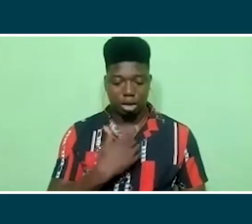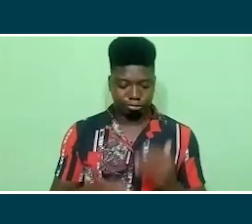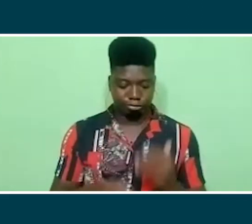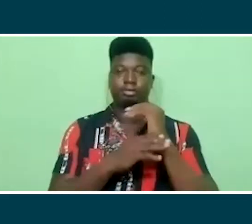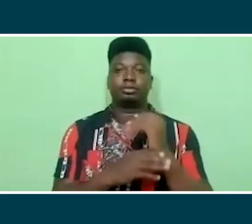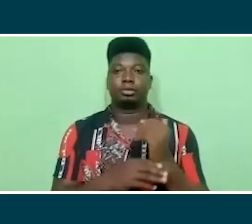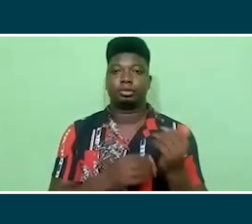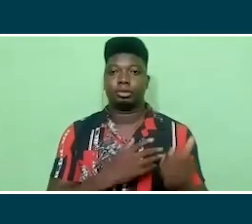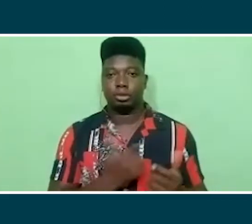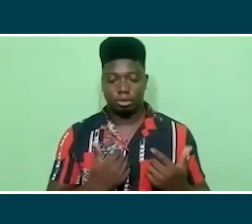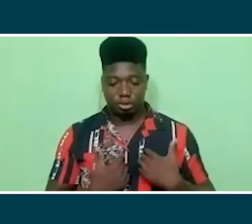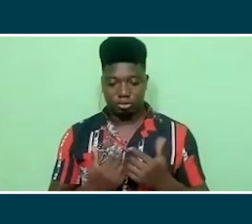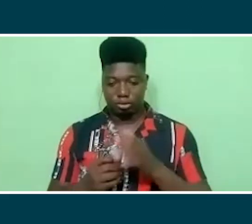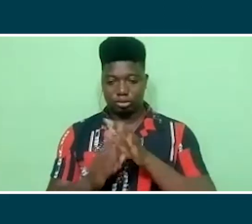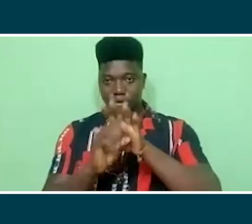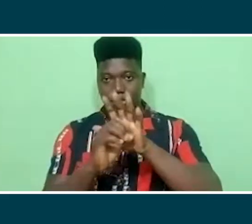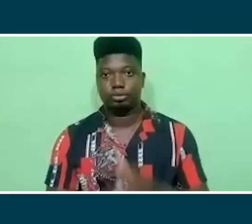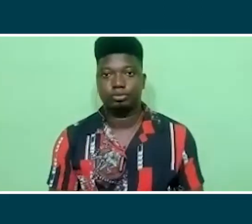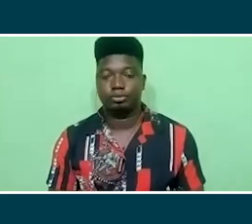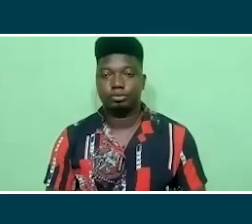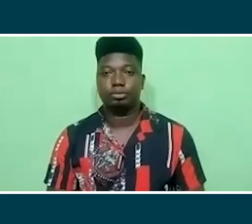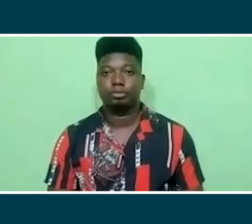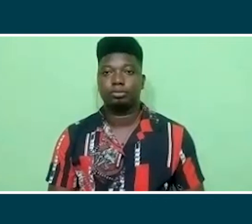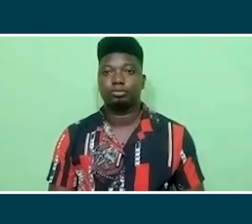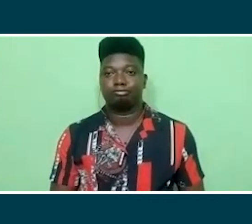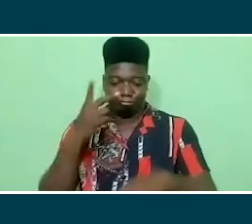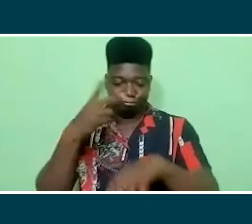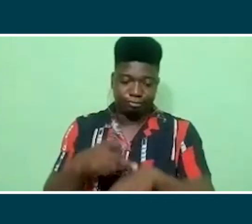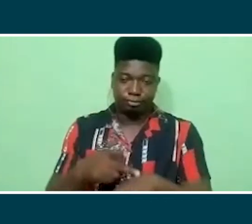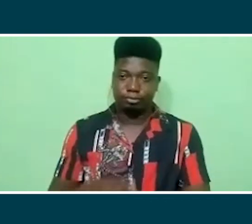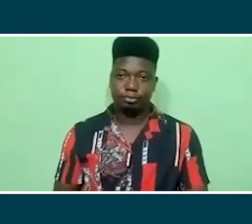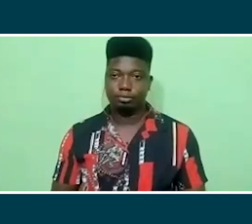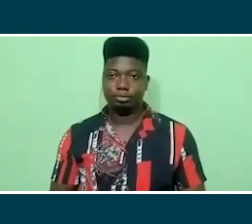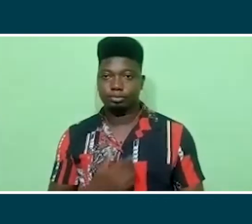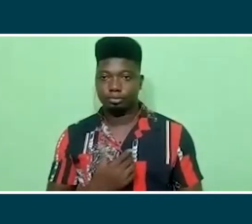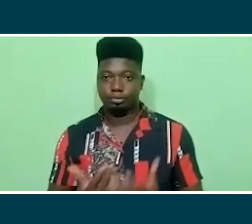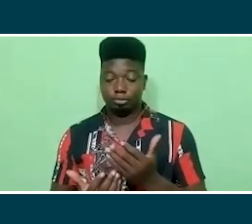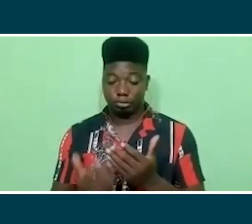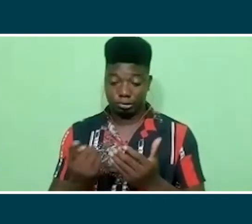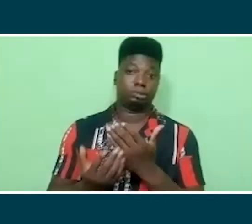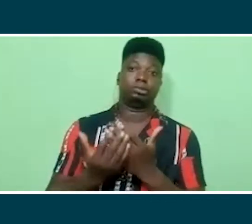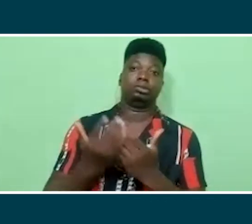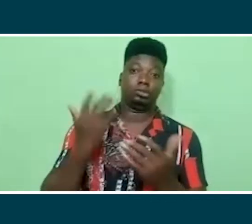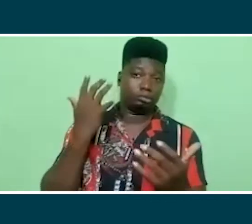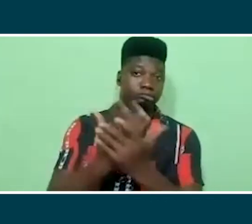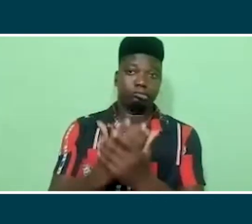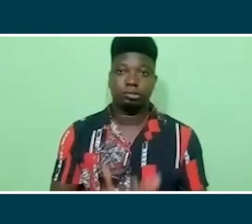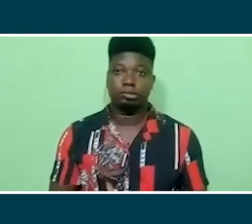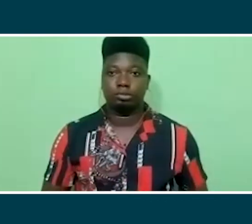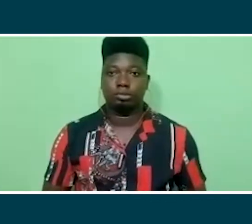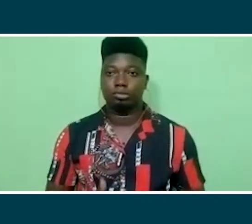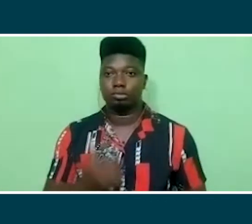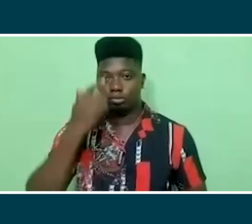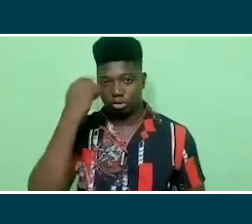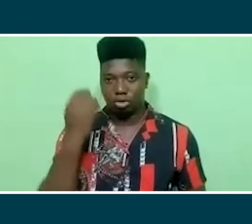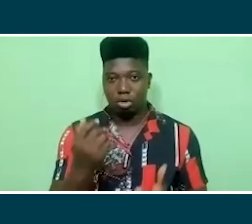I can give. On two occasions, I almost got jailed as a teen because I wanted to succumb to what